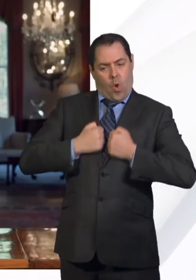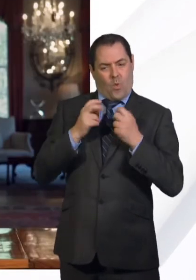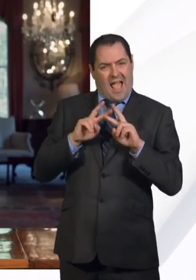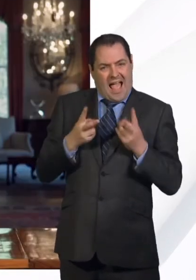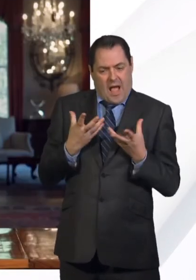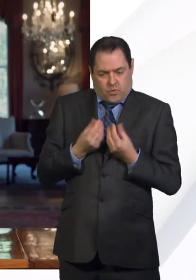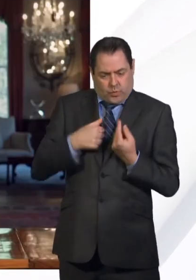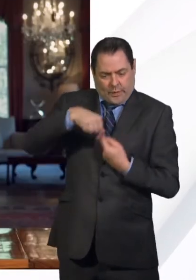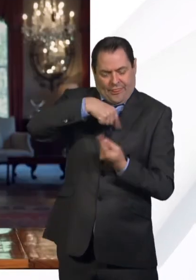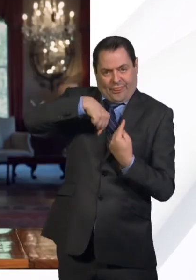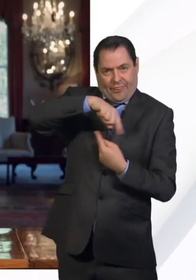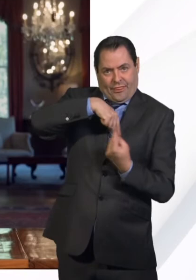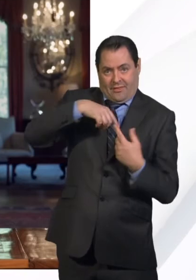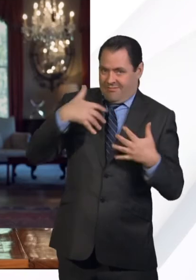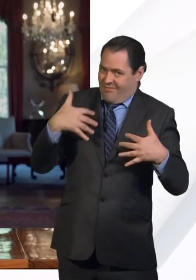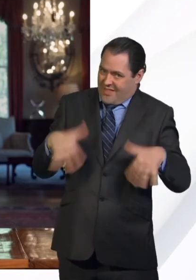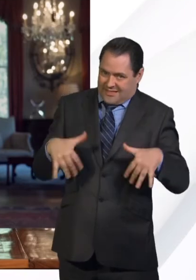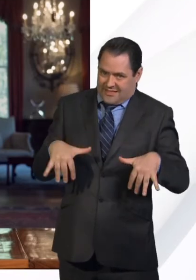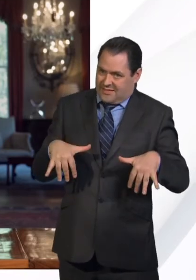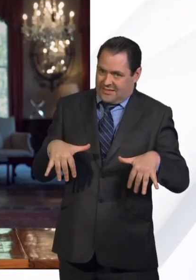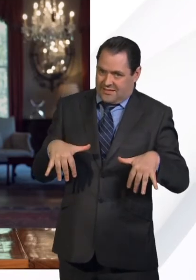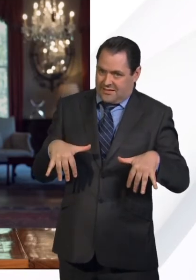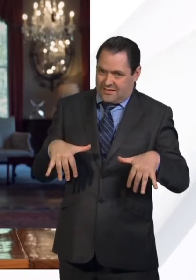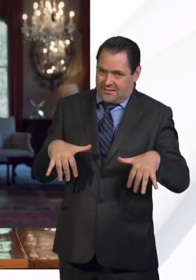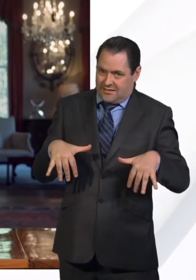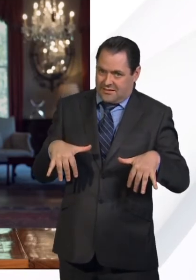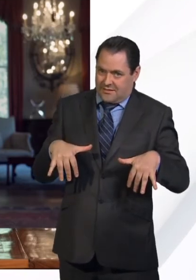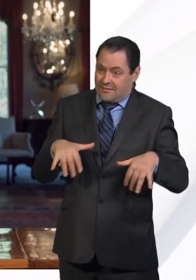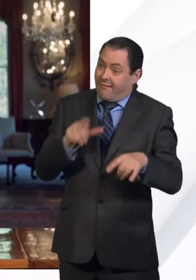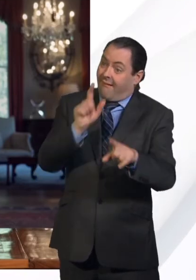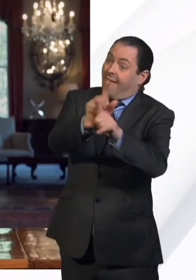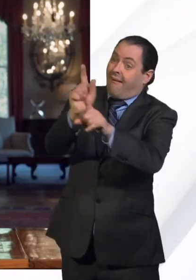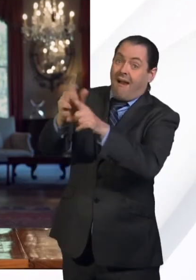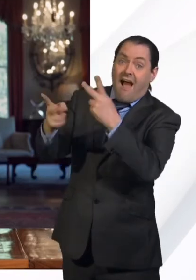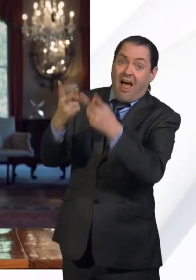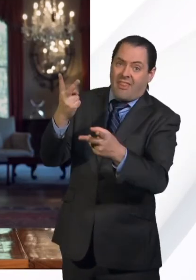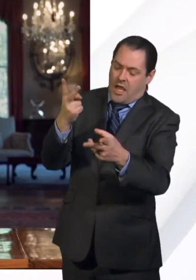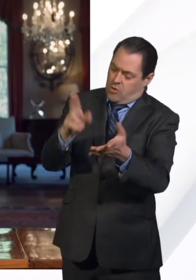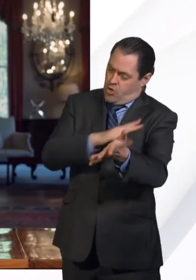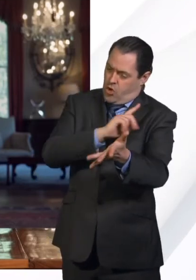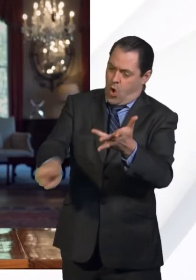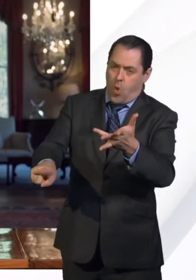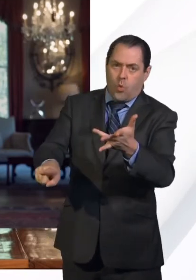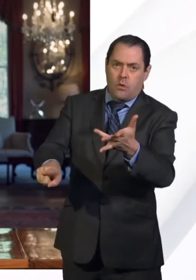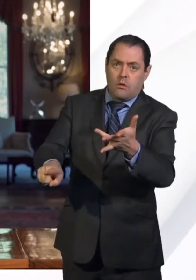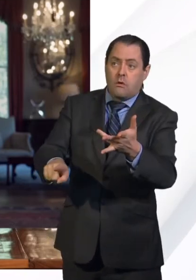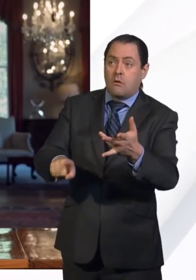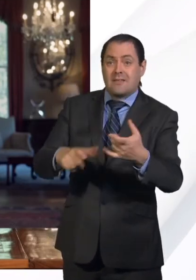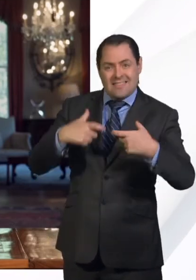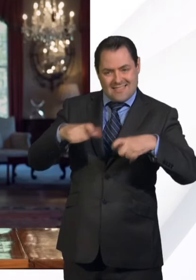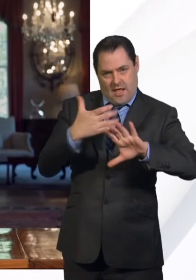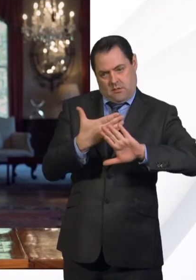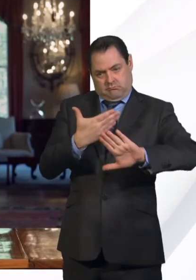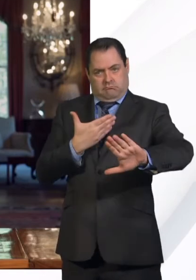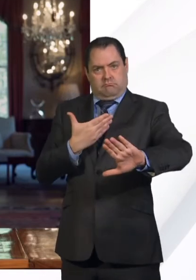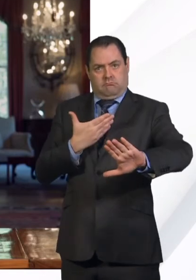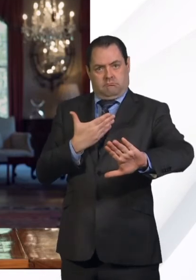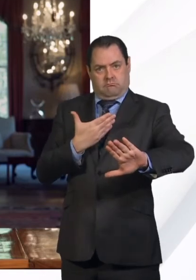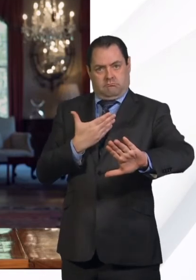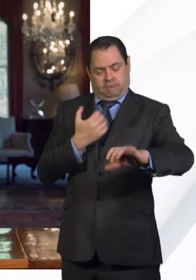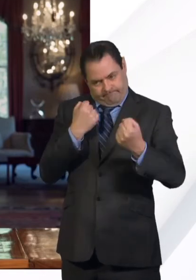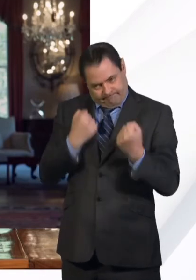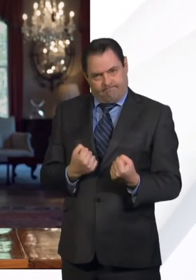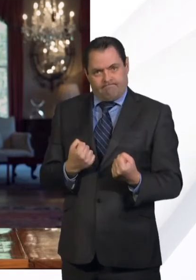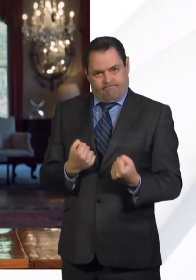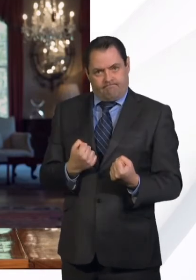household. You must obey the rules on social distancing, and to enforce those rules, we